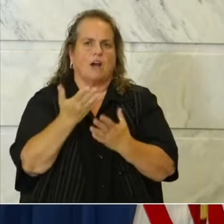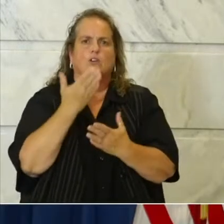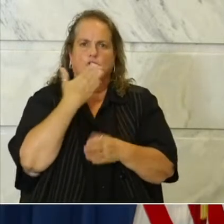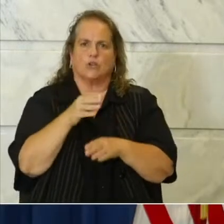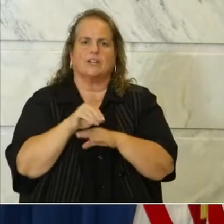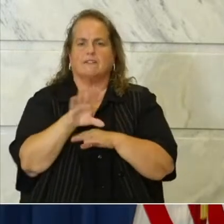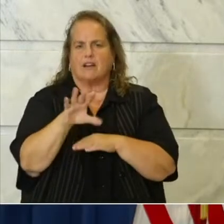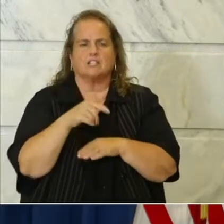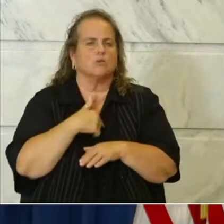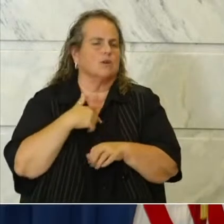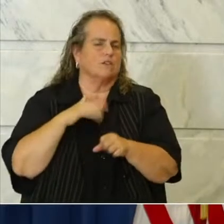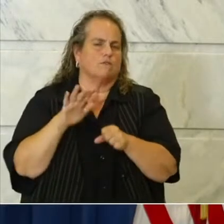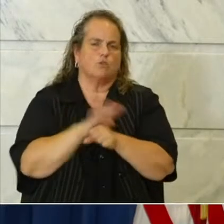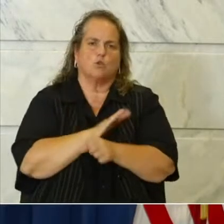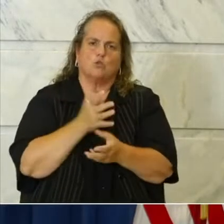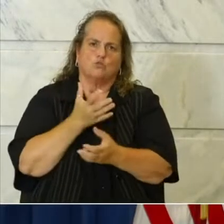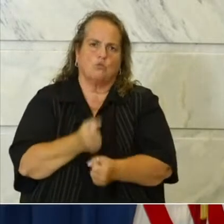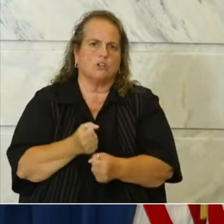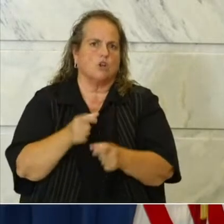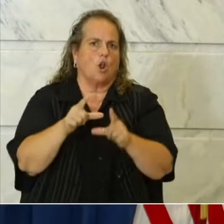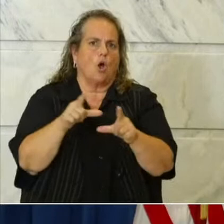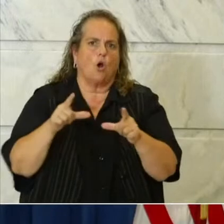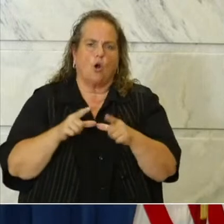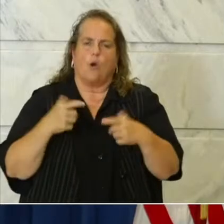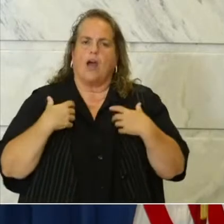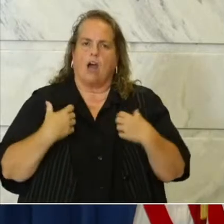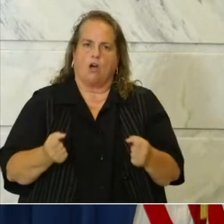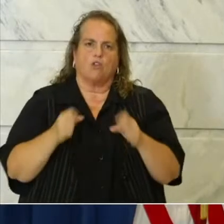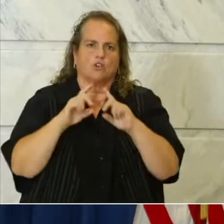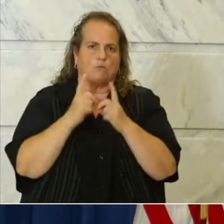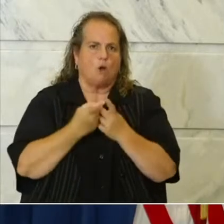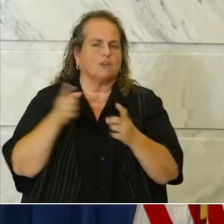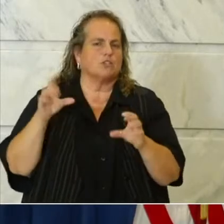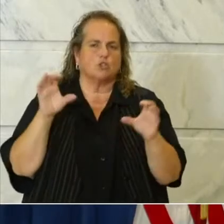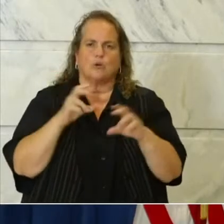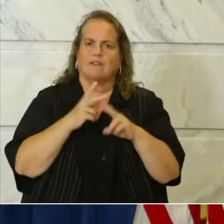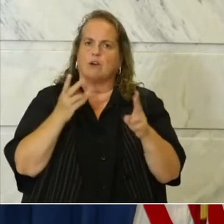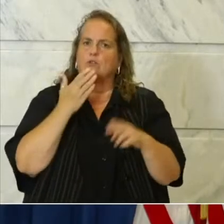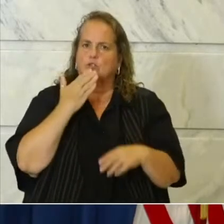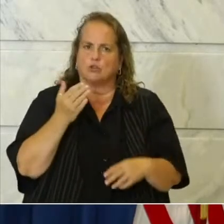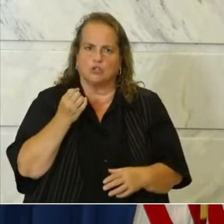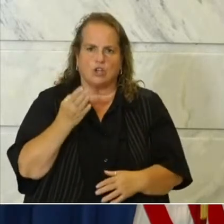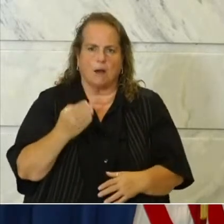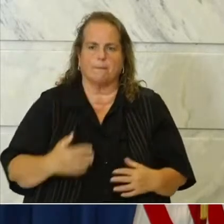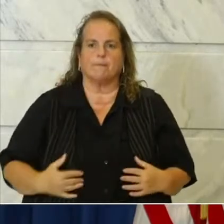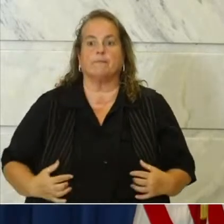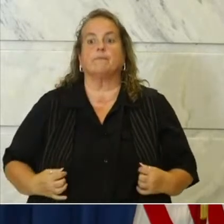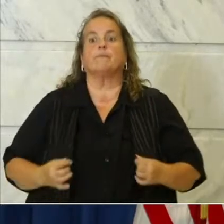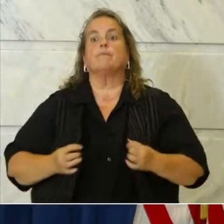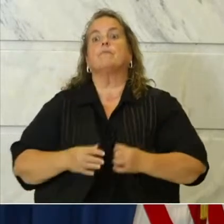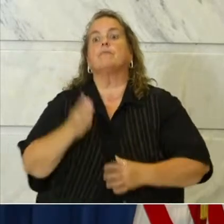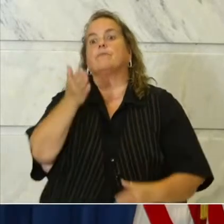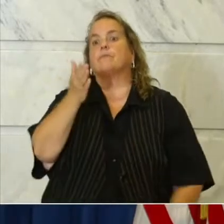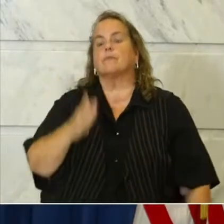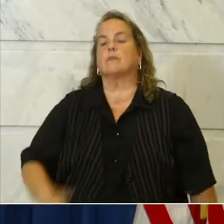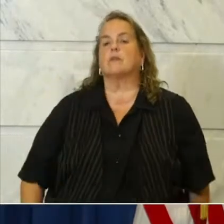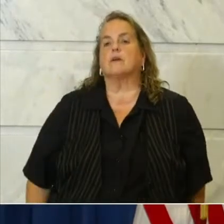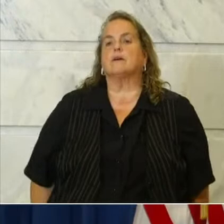advice. We fully trust those local health departments that are doing a really, really good job. Joe.